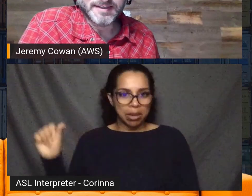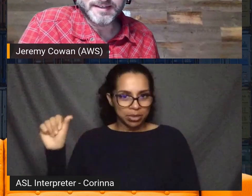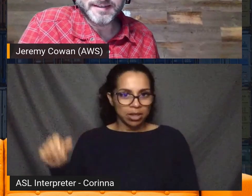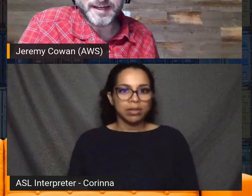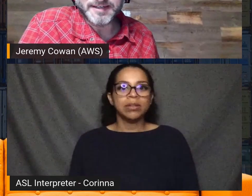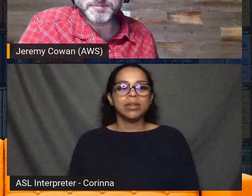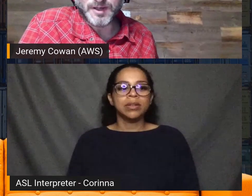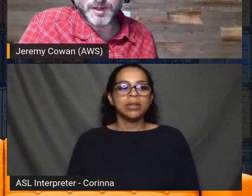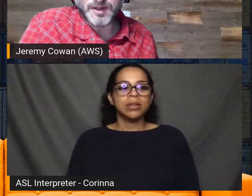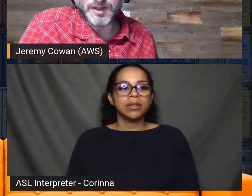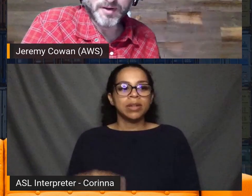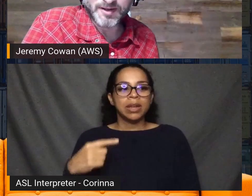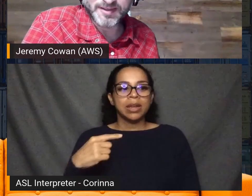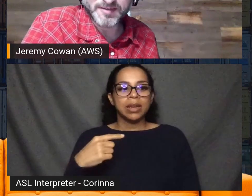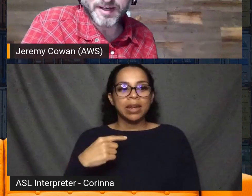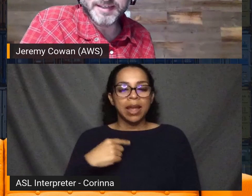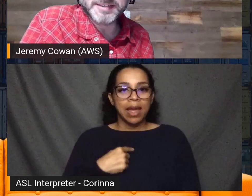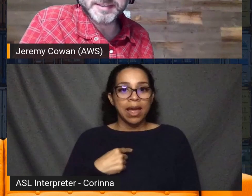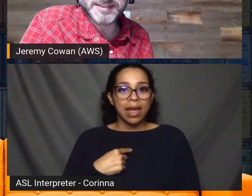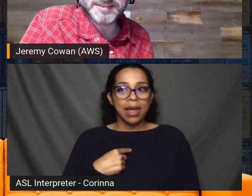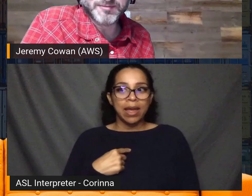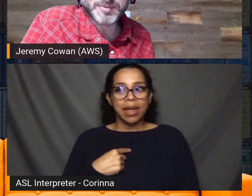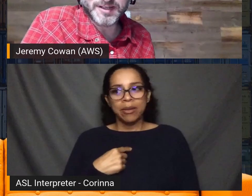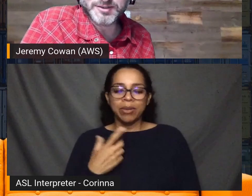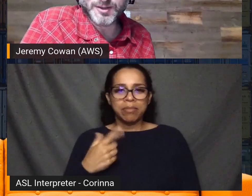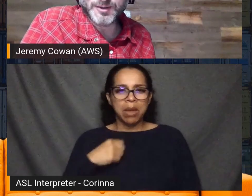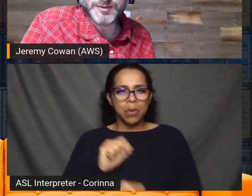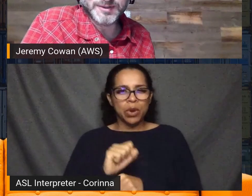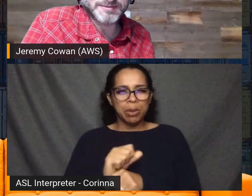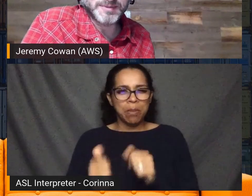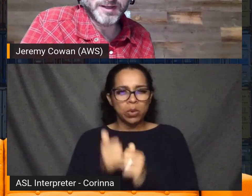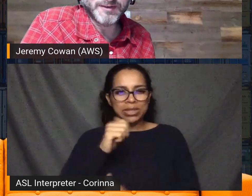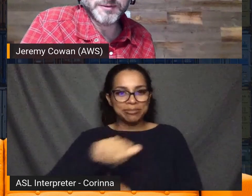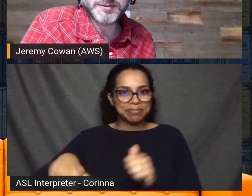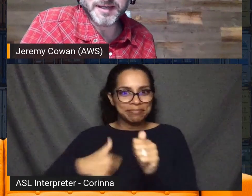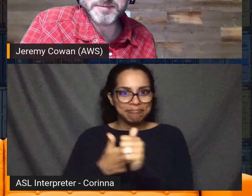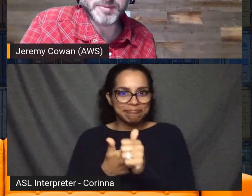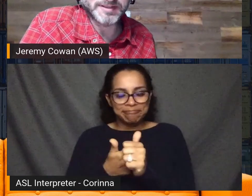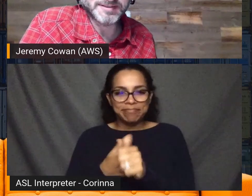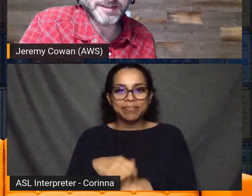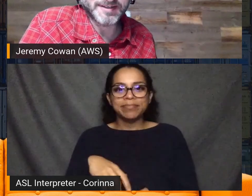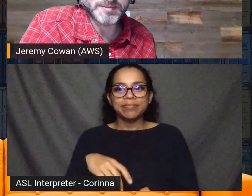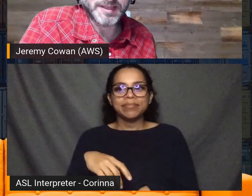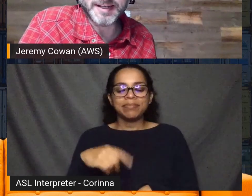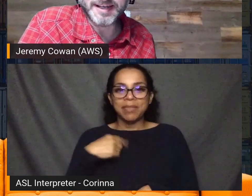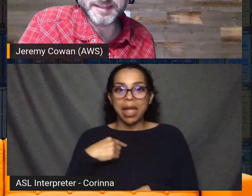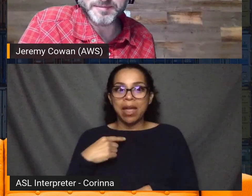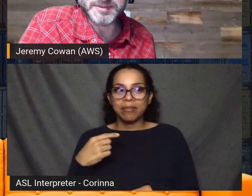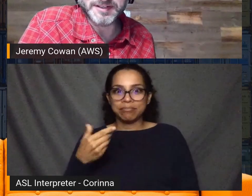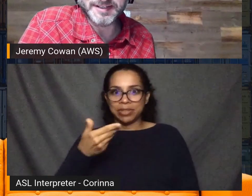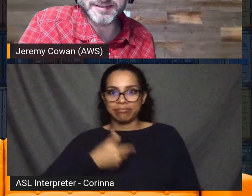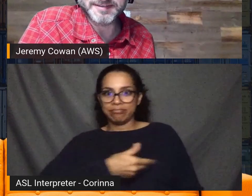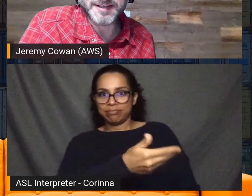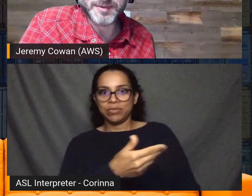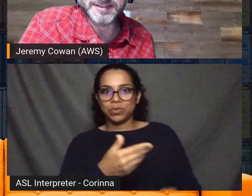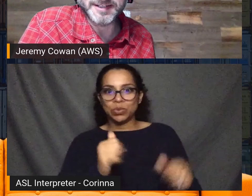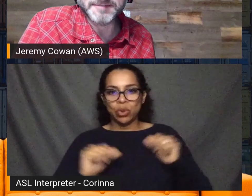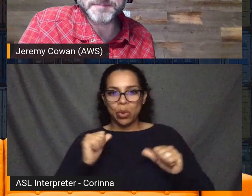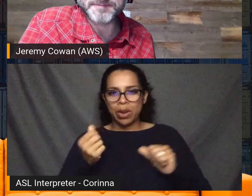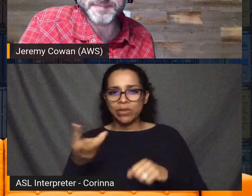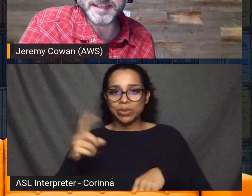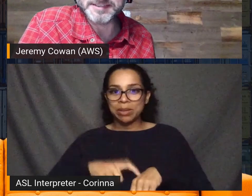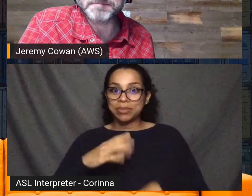And I work primarily behind the scenes. I've been on the show a few times, but I'm glad I had the opportunity to come on